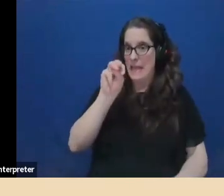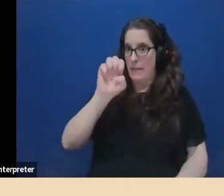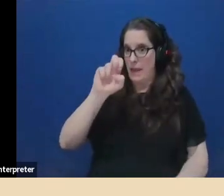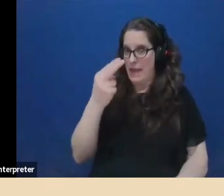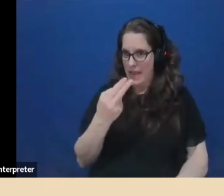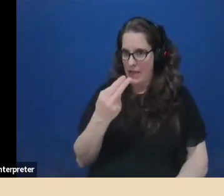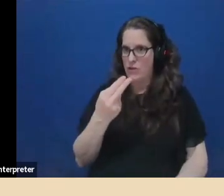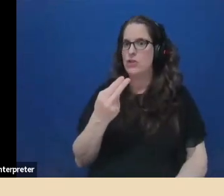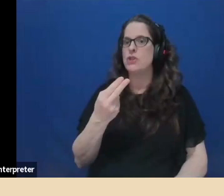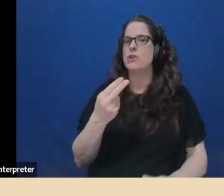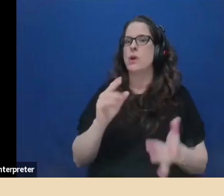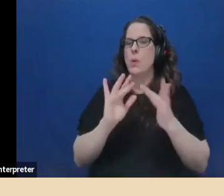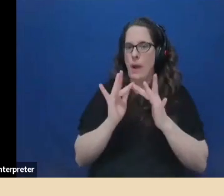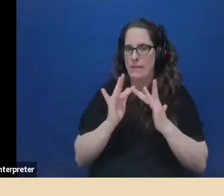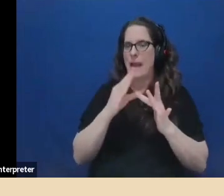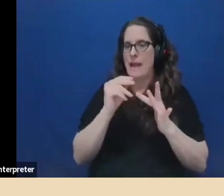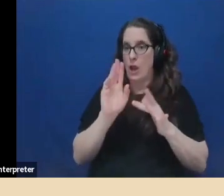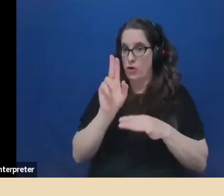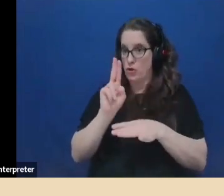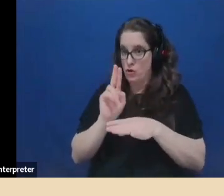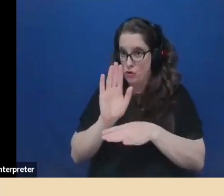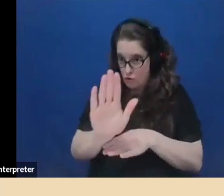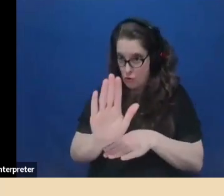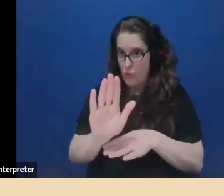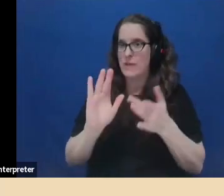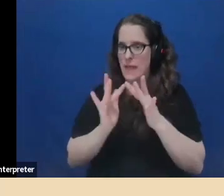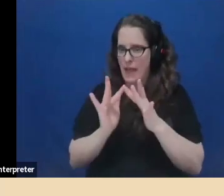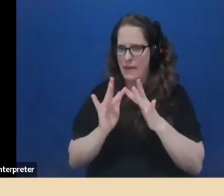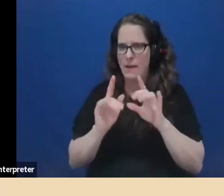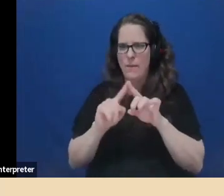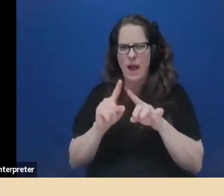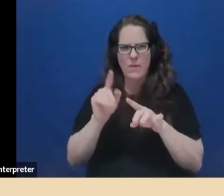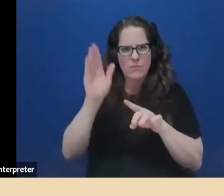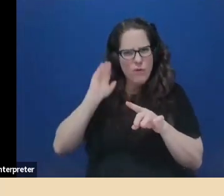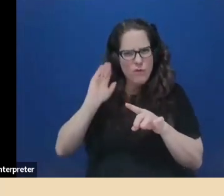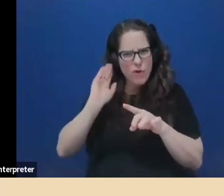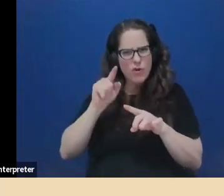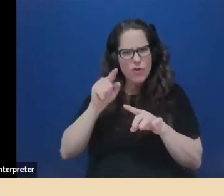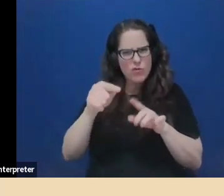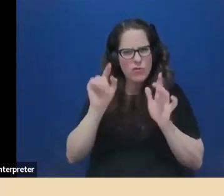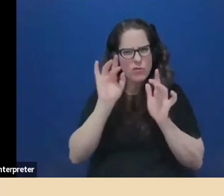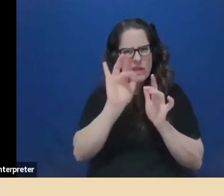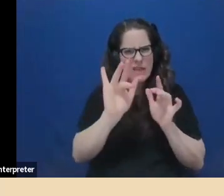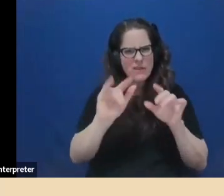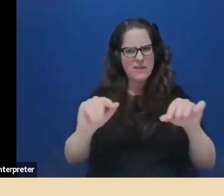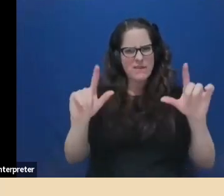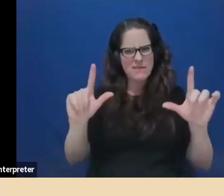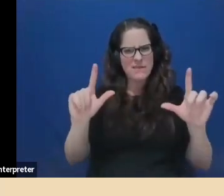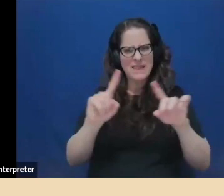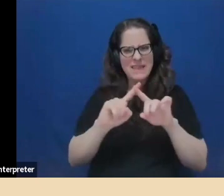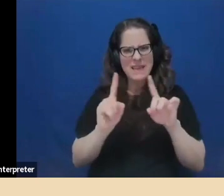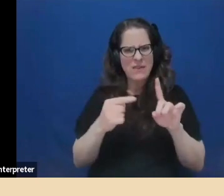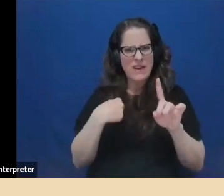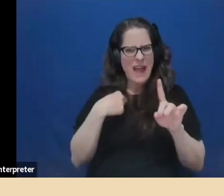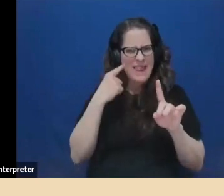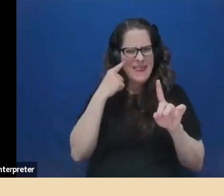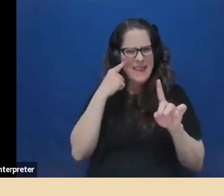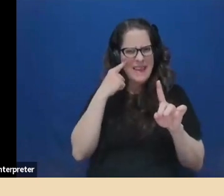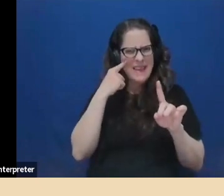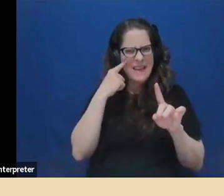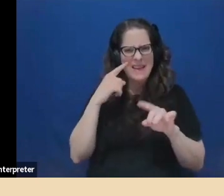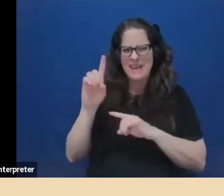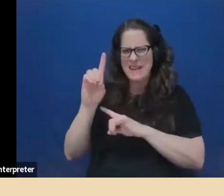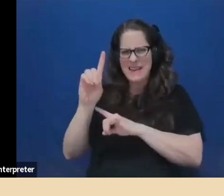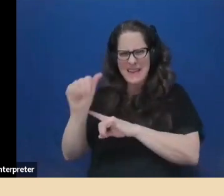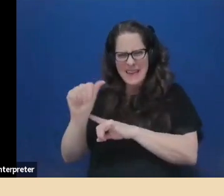site and your associated pages. I get that. But you had at one point clicked on a icon, I think, and it took you to the